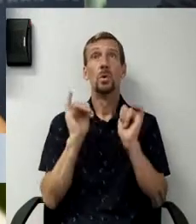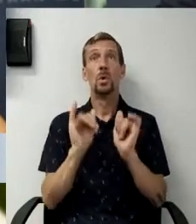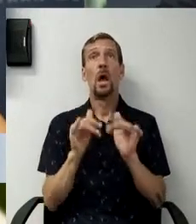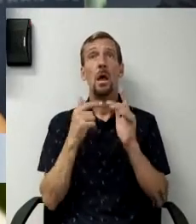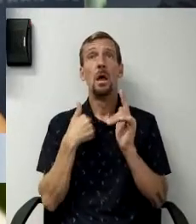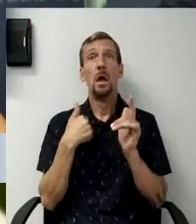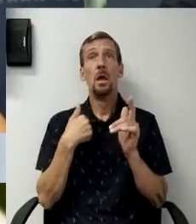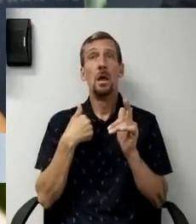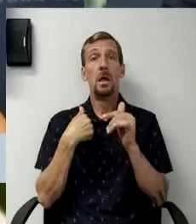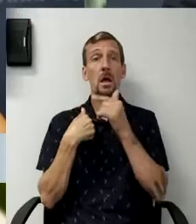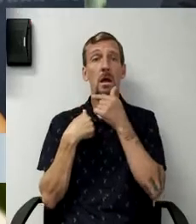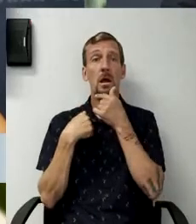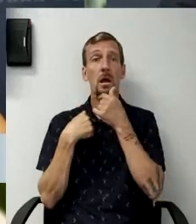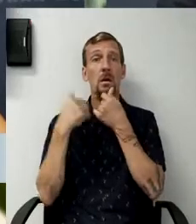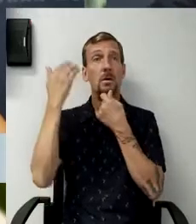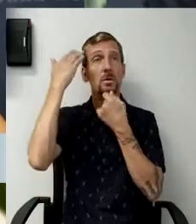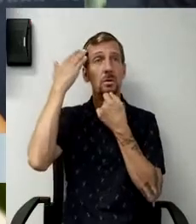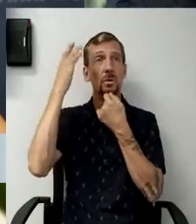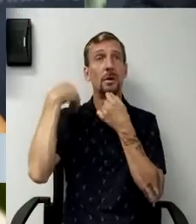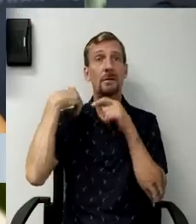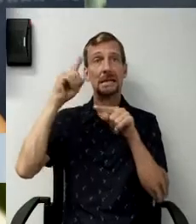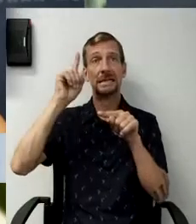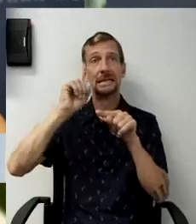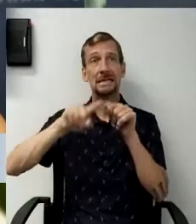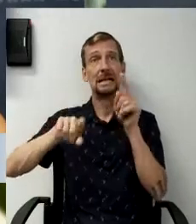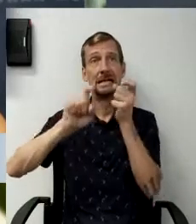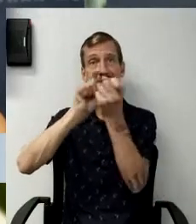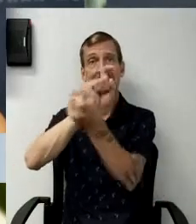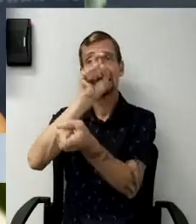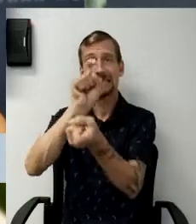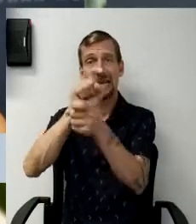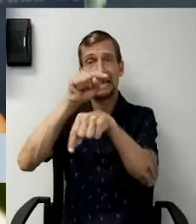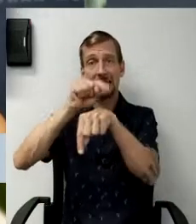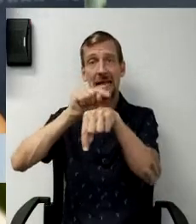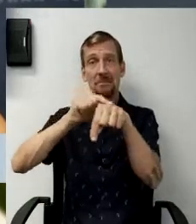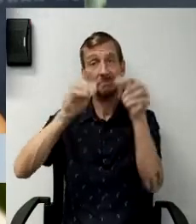can report that exact time frame.